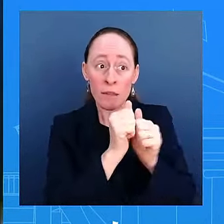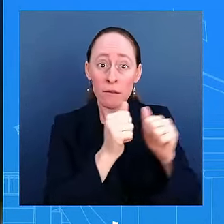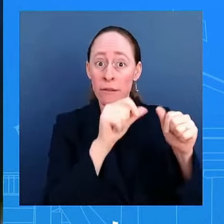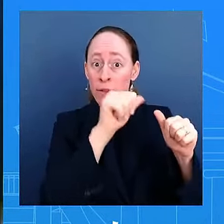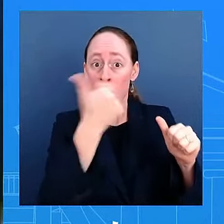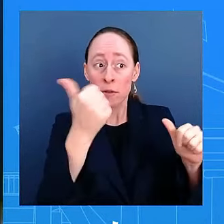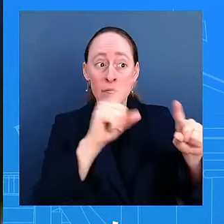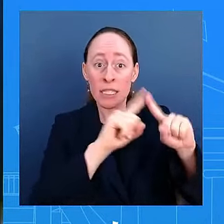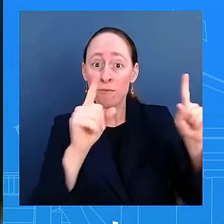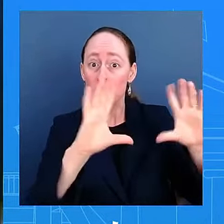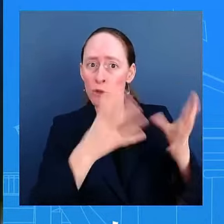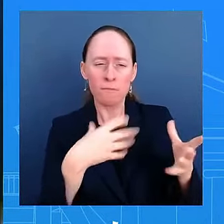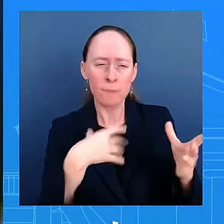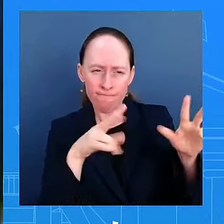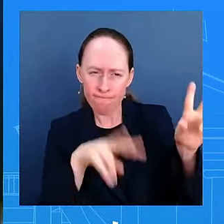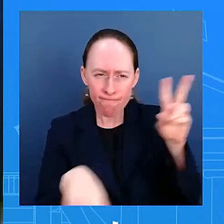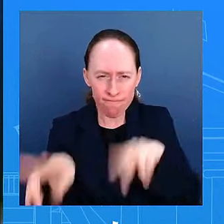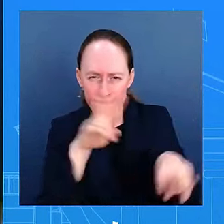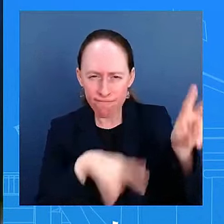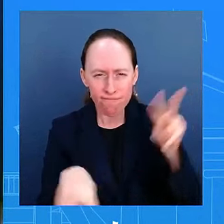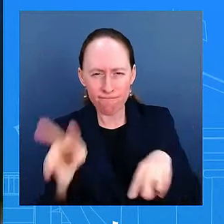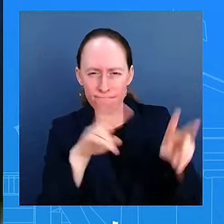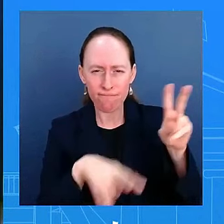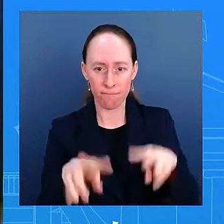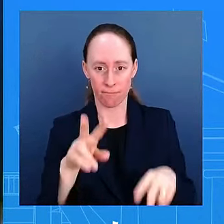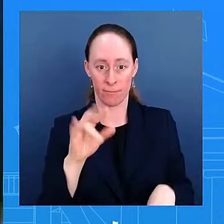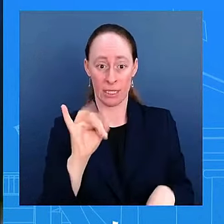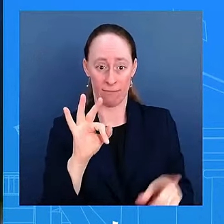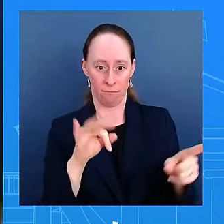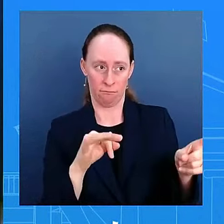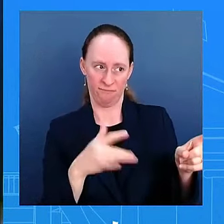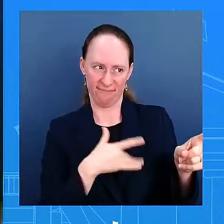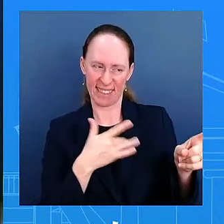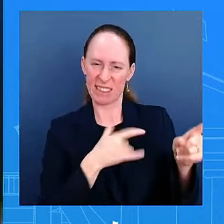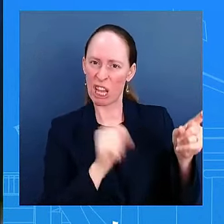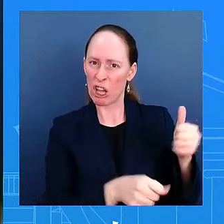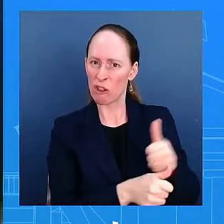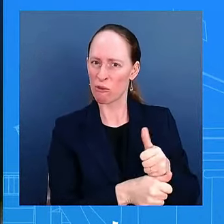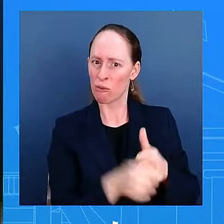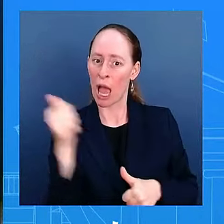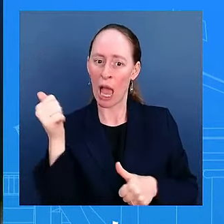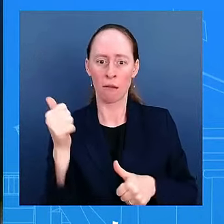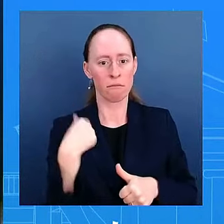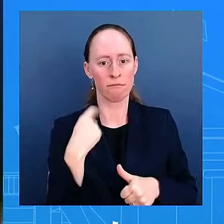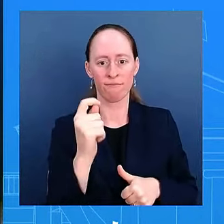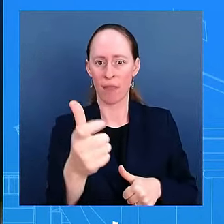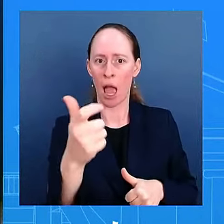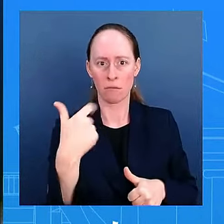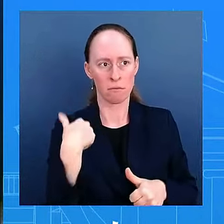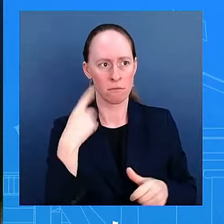if that individual could pose a threat to public safety, we take immediate action, and we take that action. And so